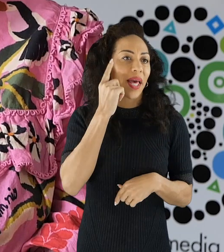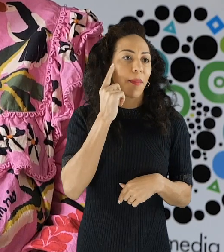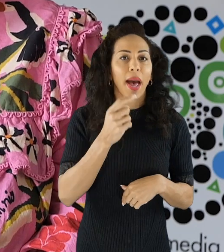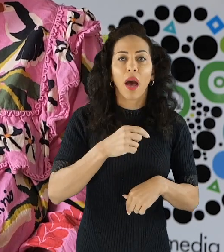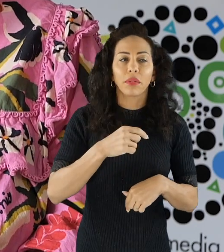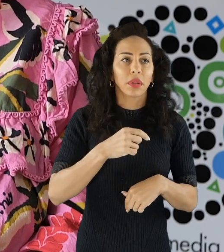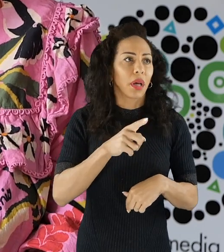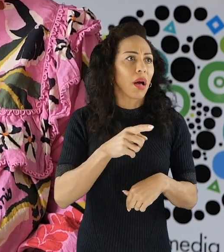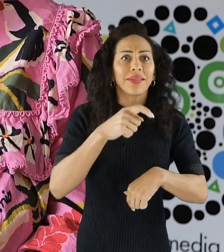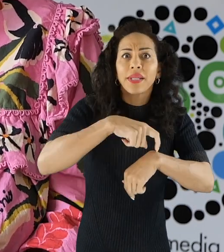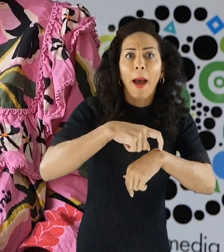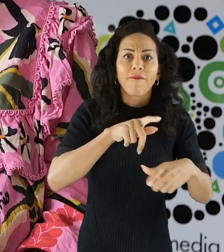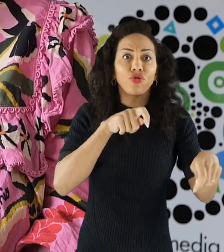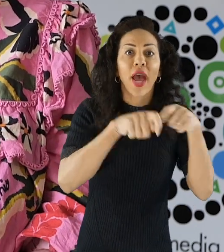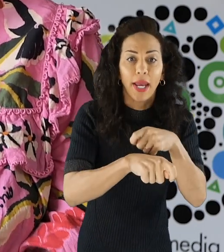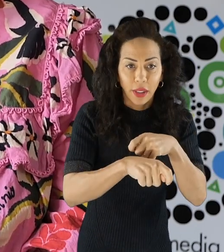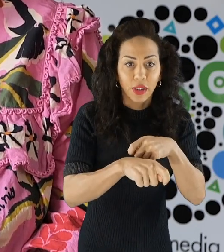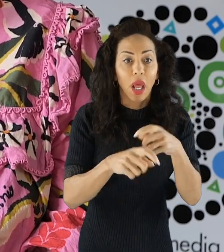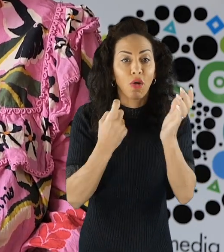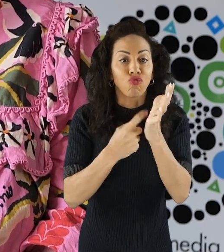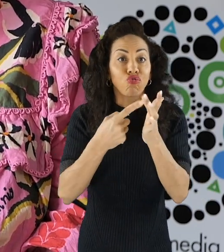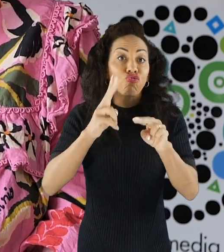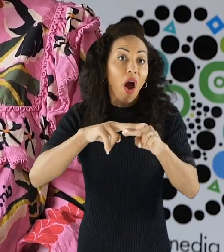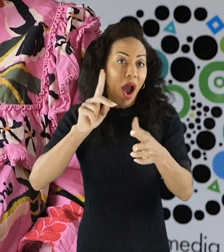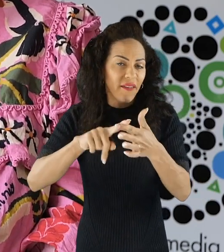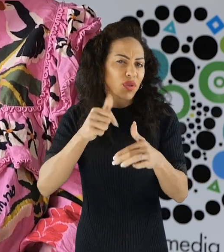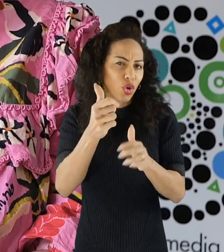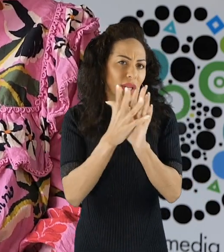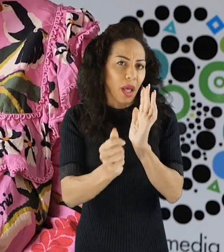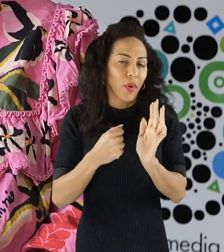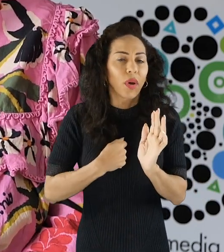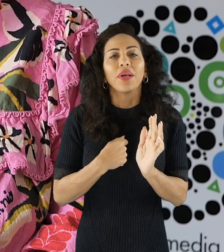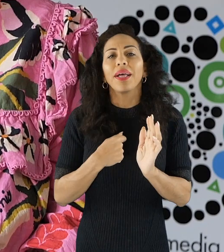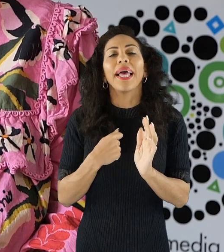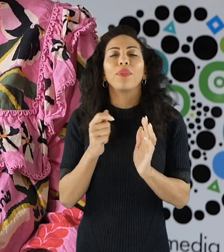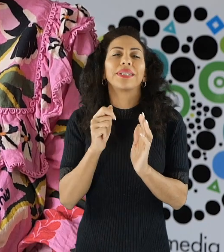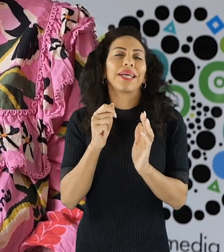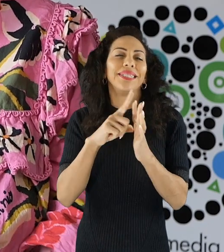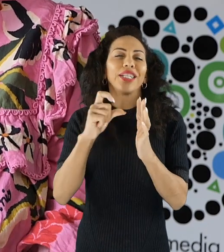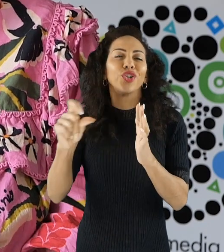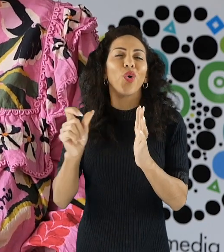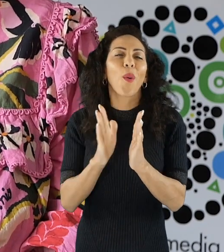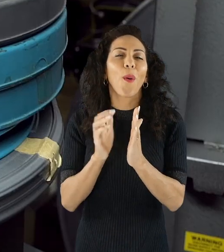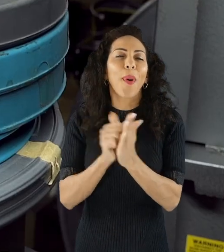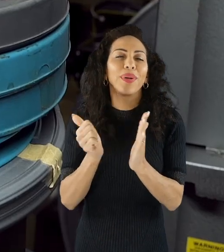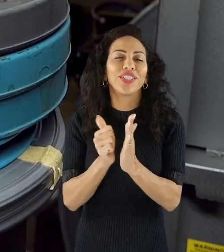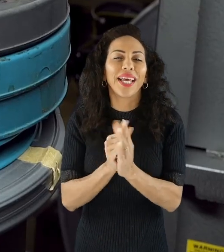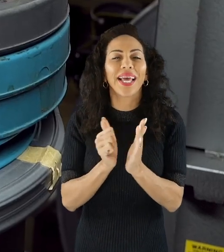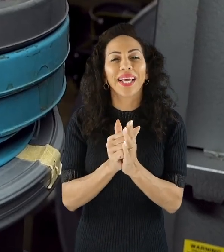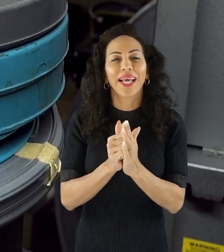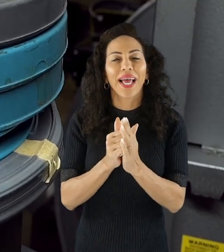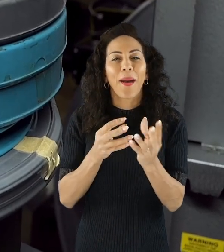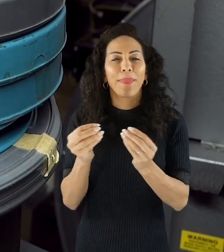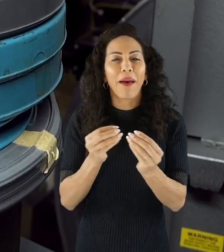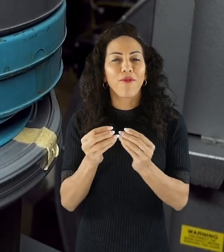good example of that for us is Rife, which was our celebrated digital publishing platform for young people. And we undertook